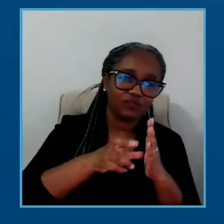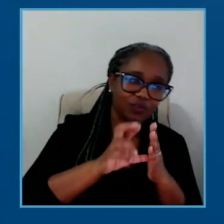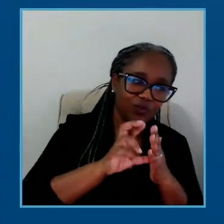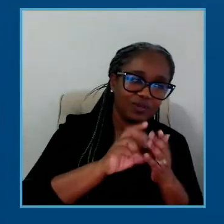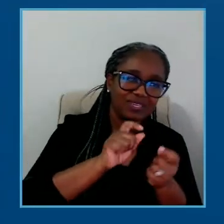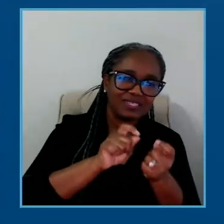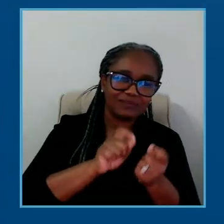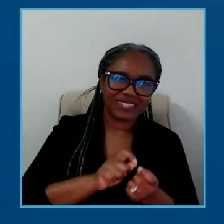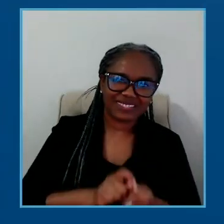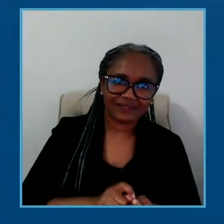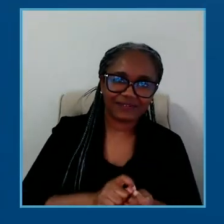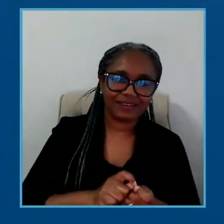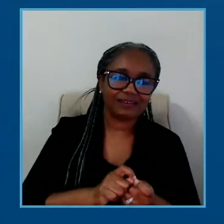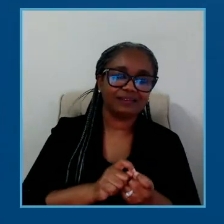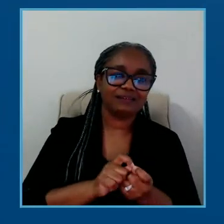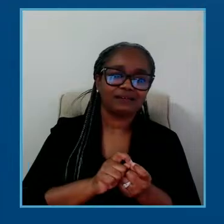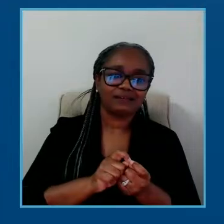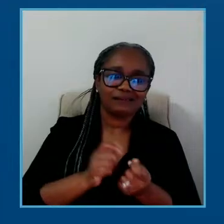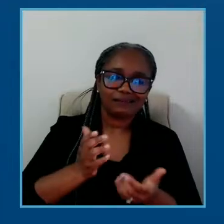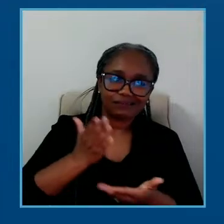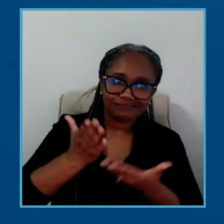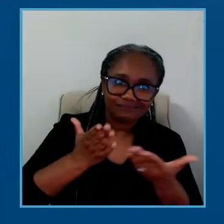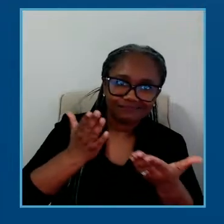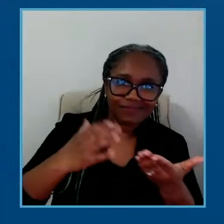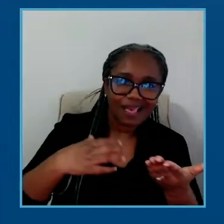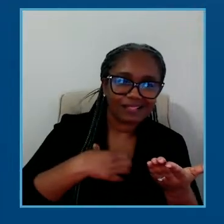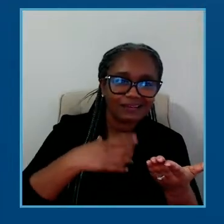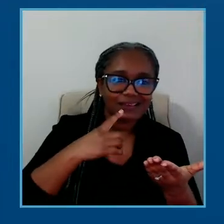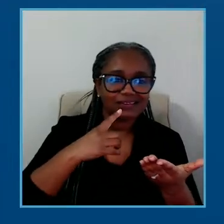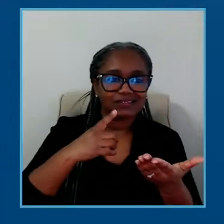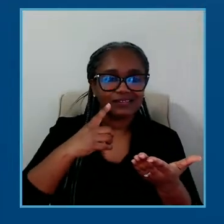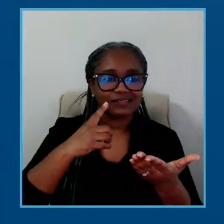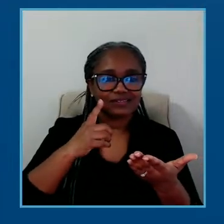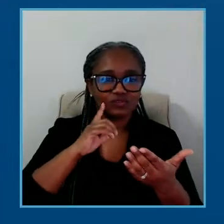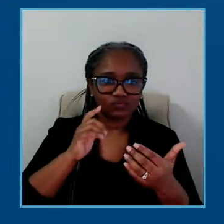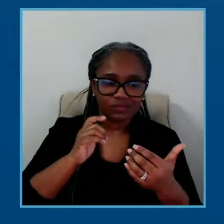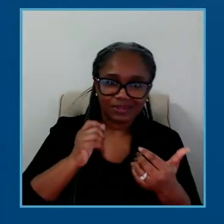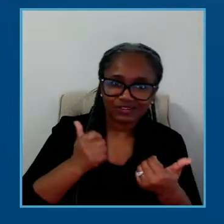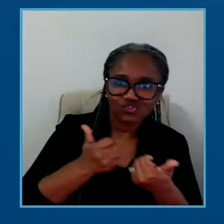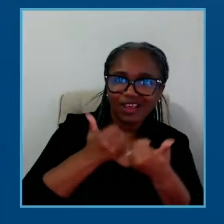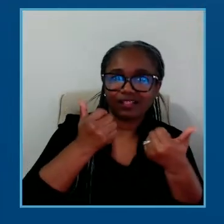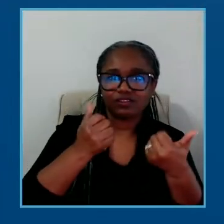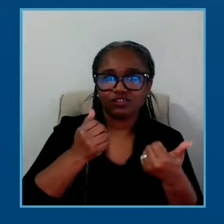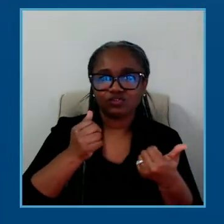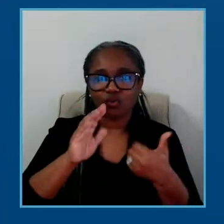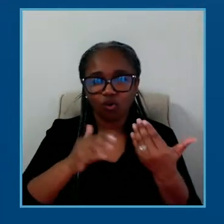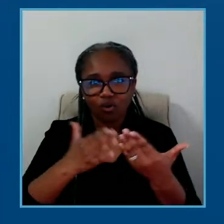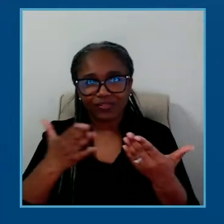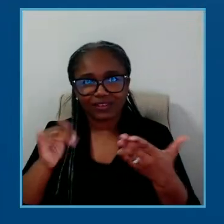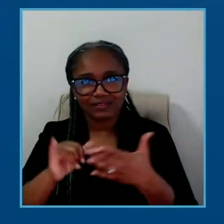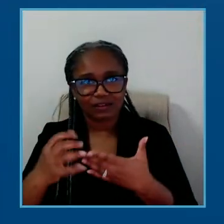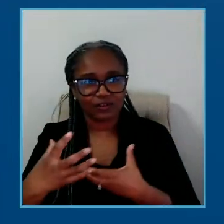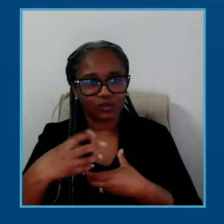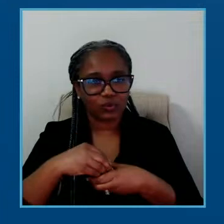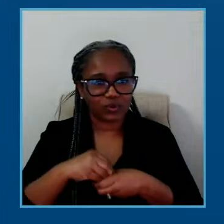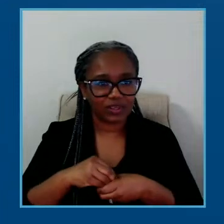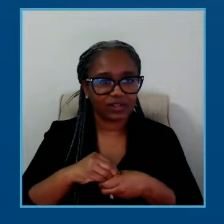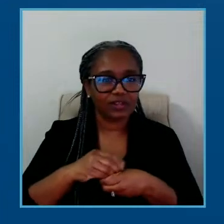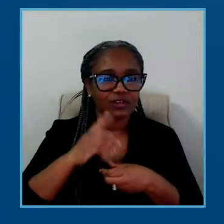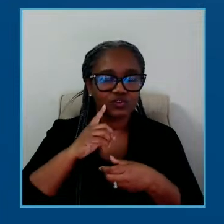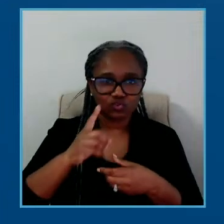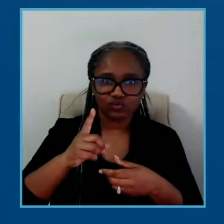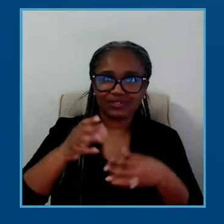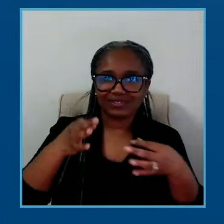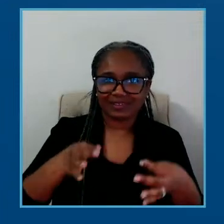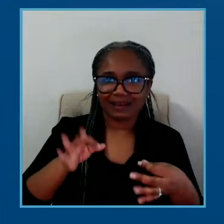denied. This committee takes seriously our responsibility to navigate the complex issues raised in credentials challenges and